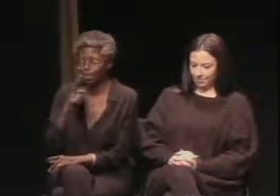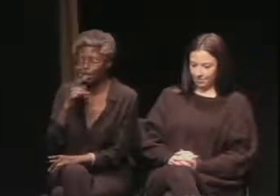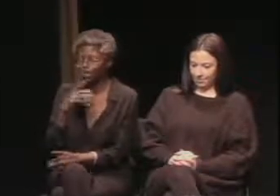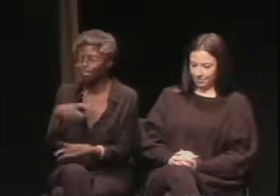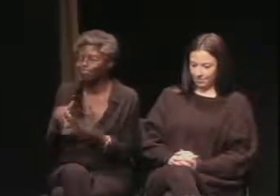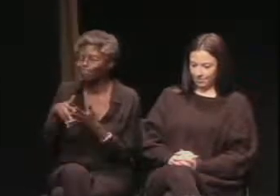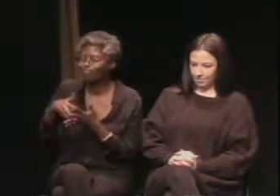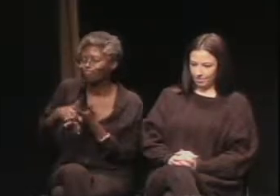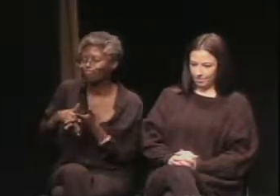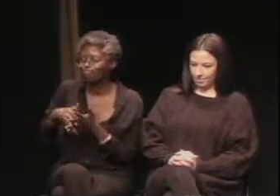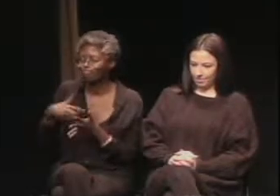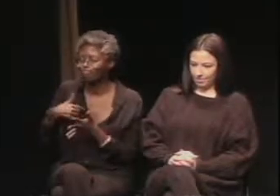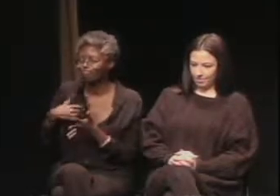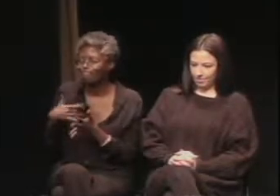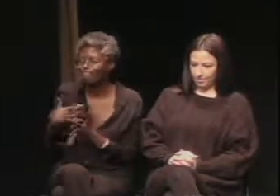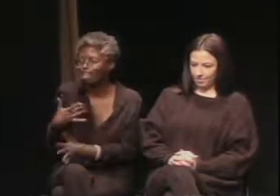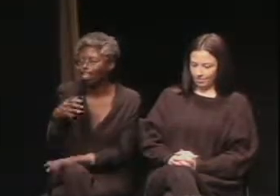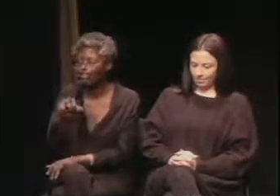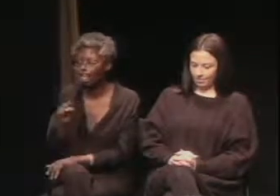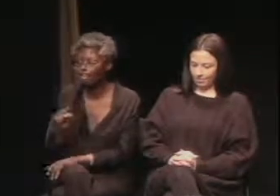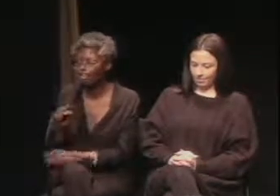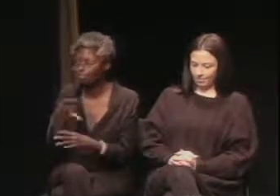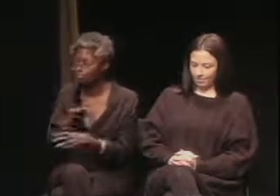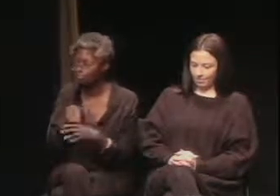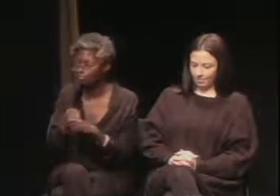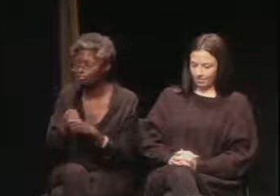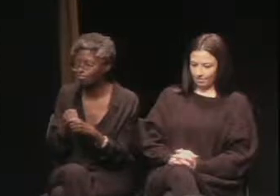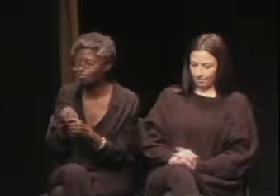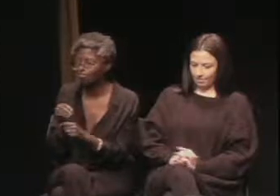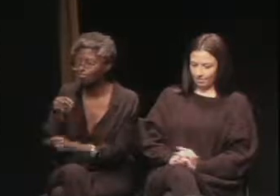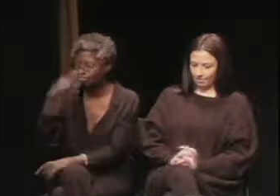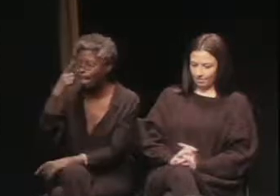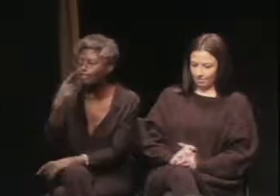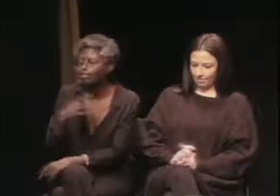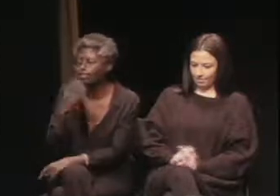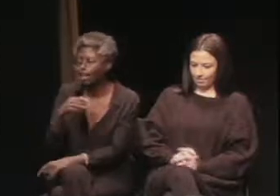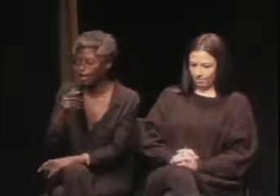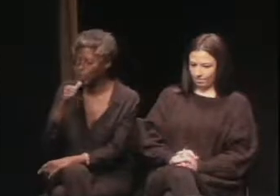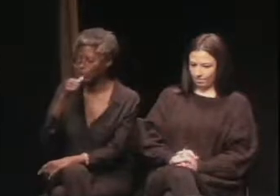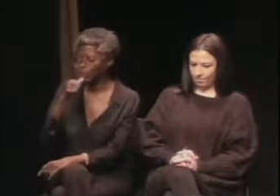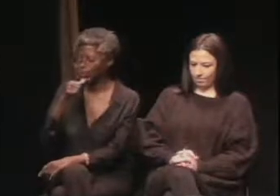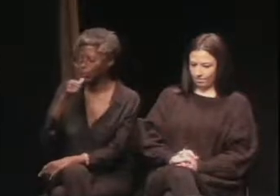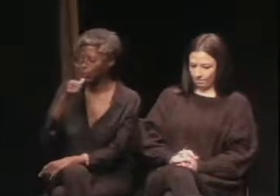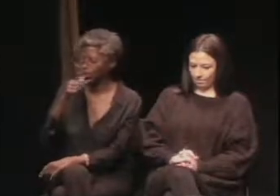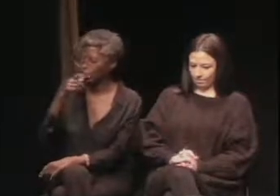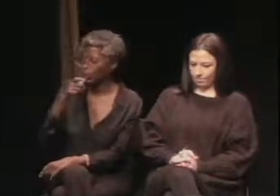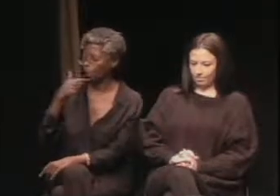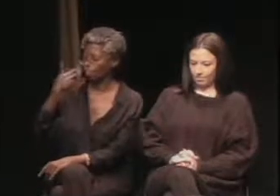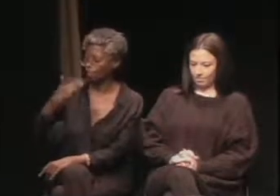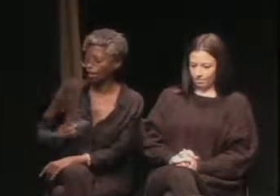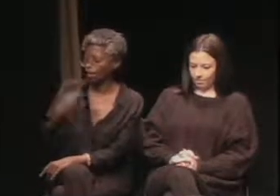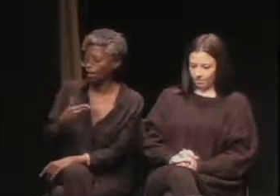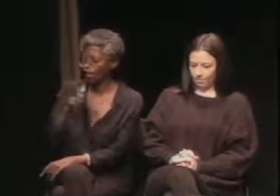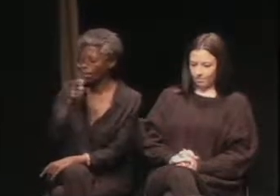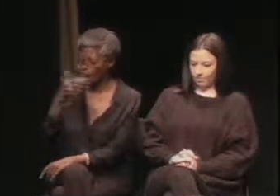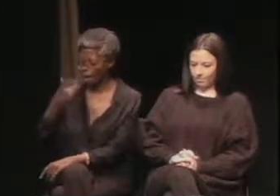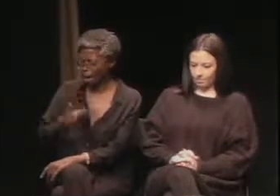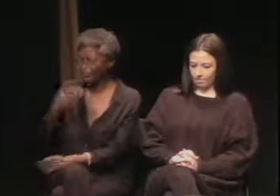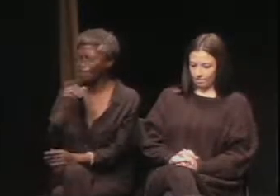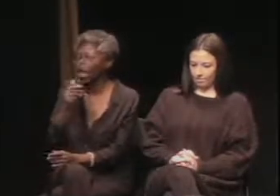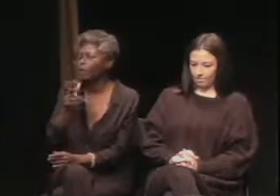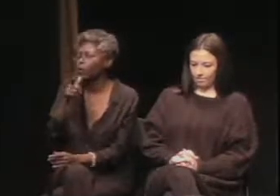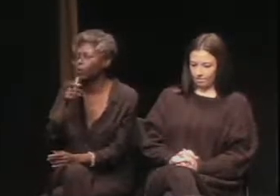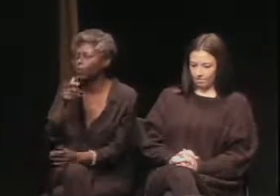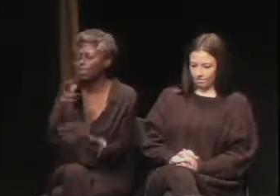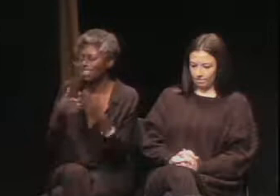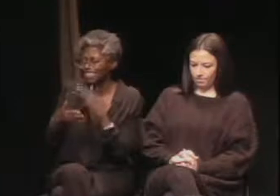me in blackness, but also in a sense of who I was. And that's what my granddad would say, you just gotta know who you are in this country and who this country thinks you